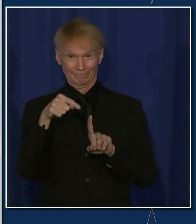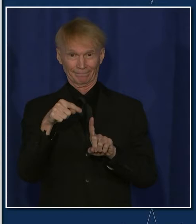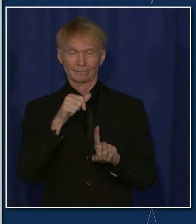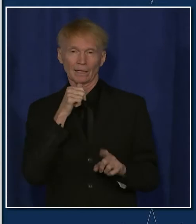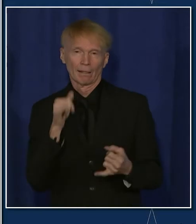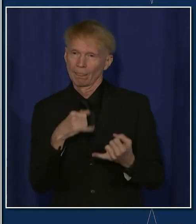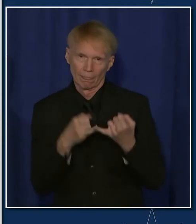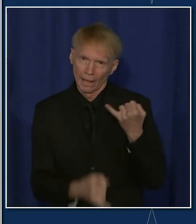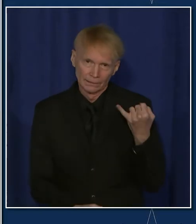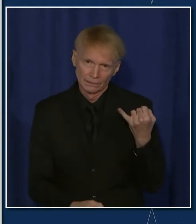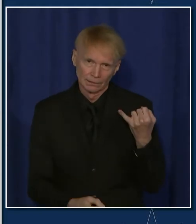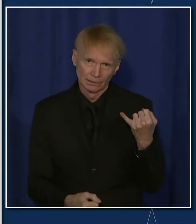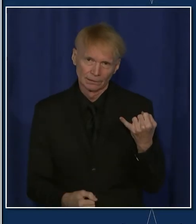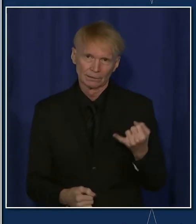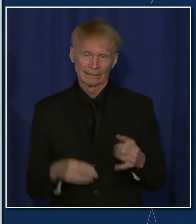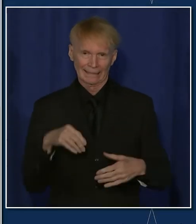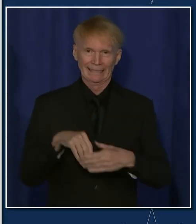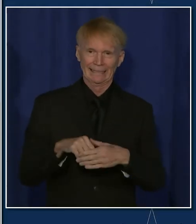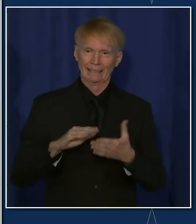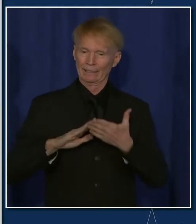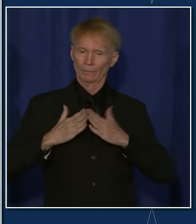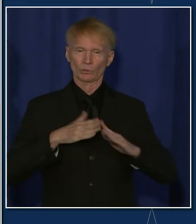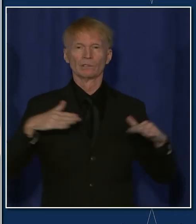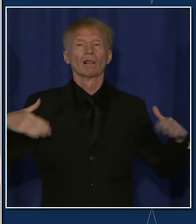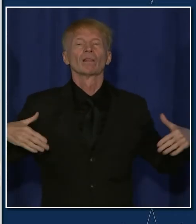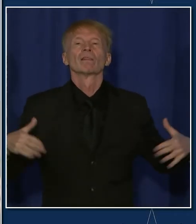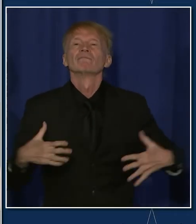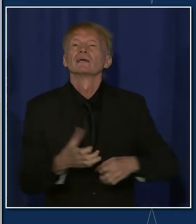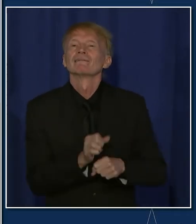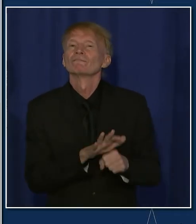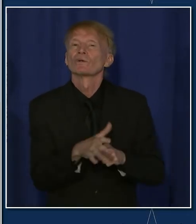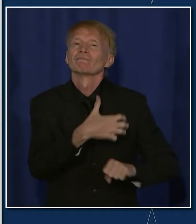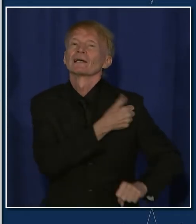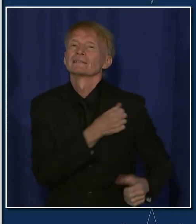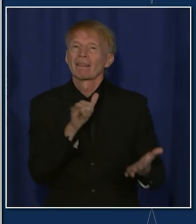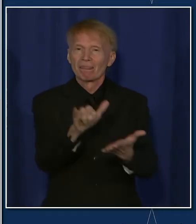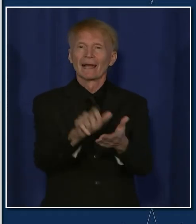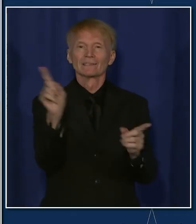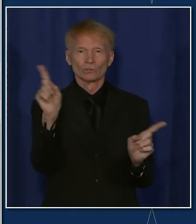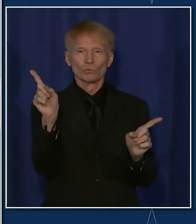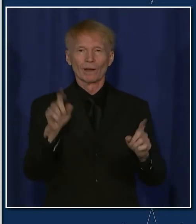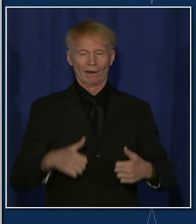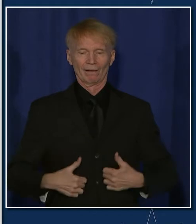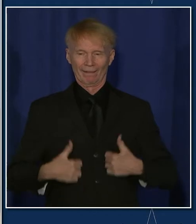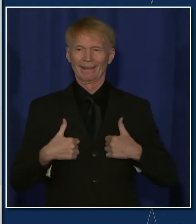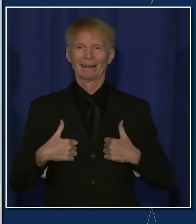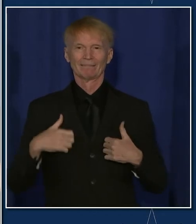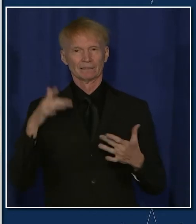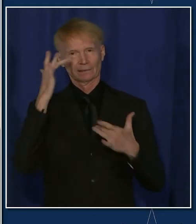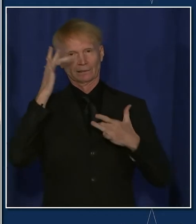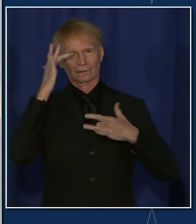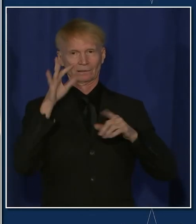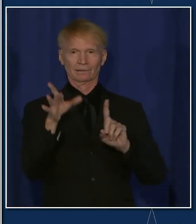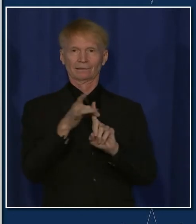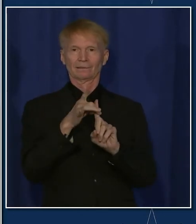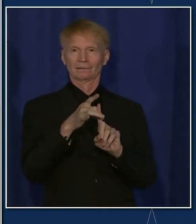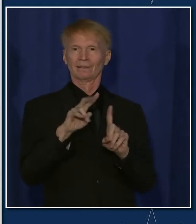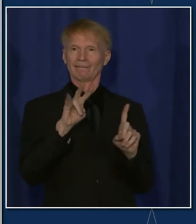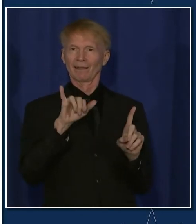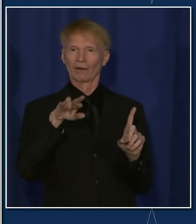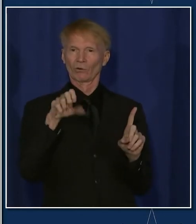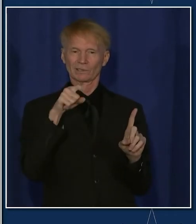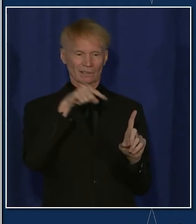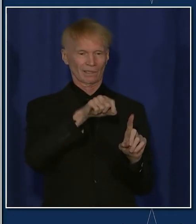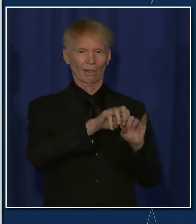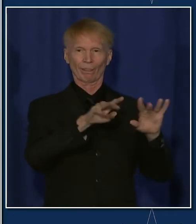last one in communities that have not been vaccinated. That's where the virus resides, and it's able to mutate. And